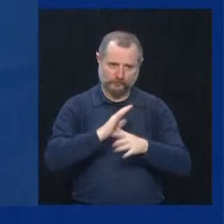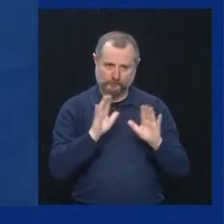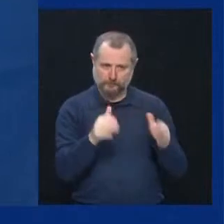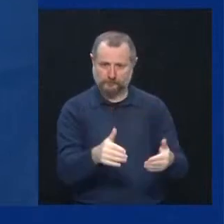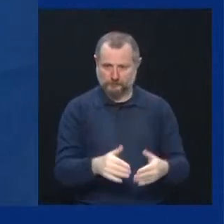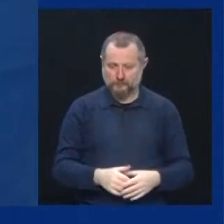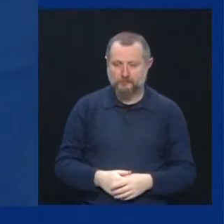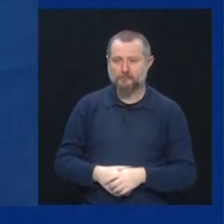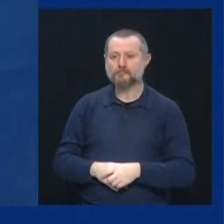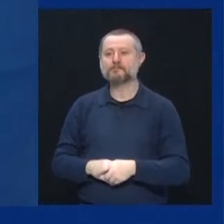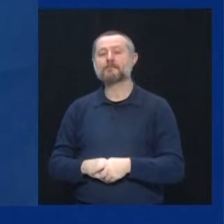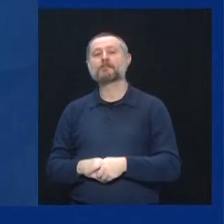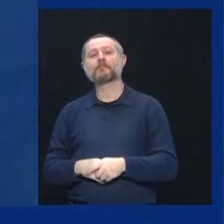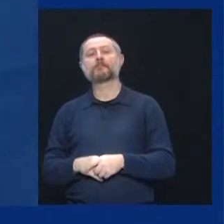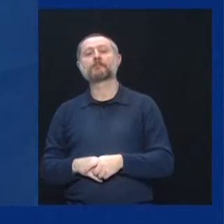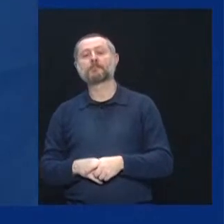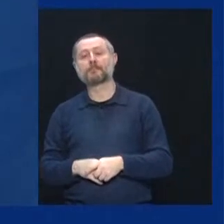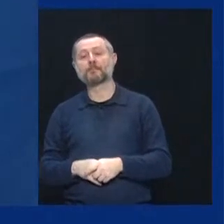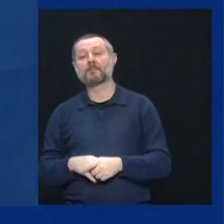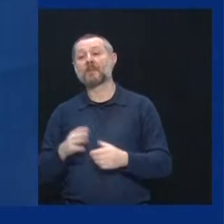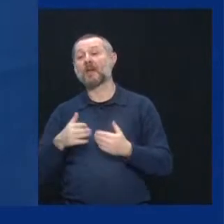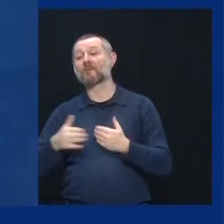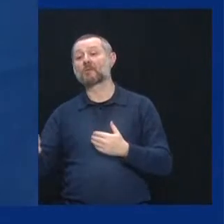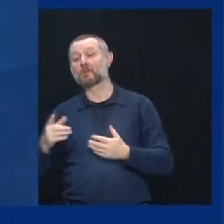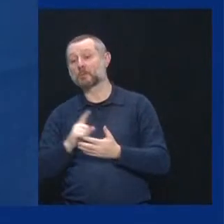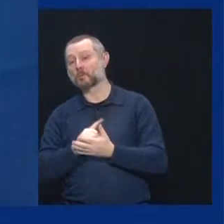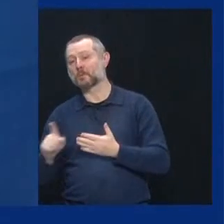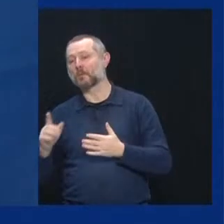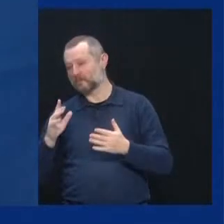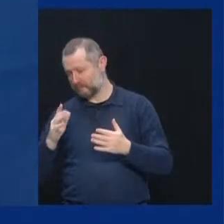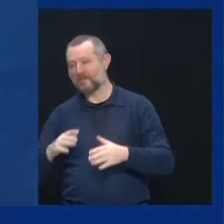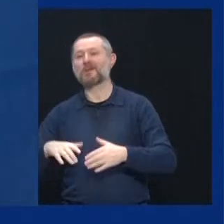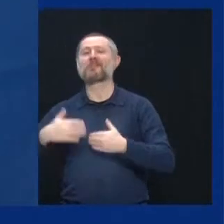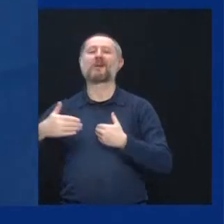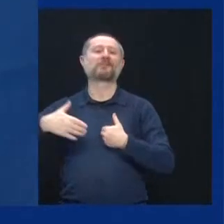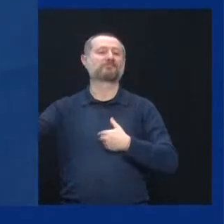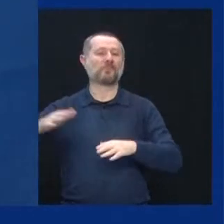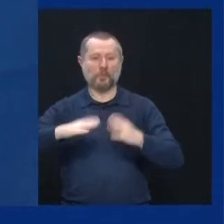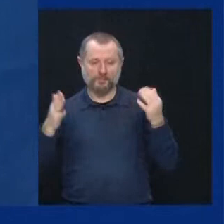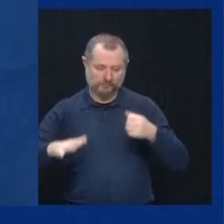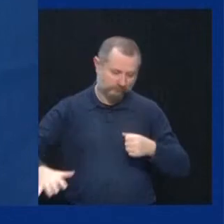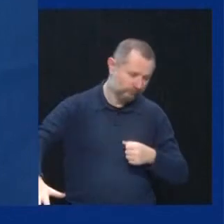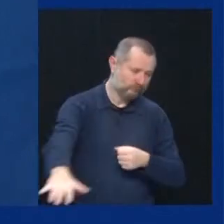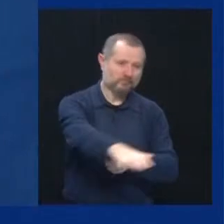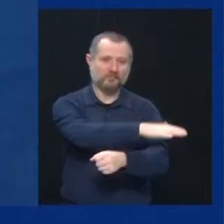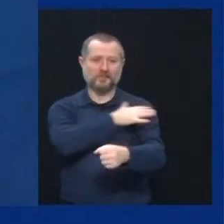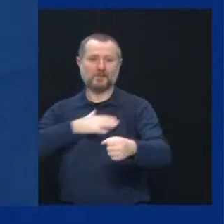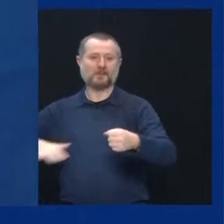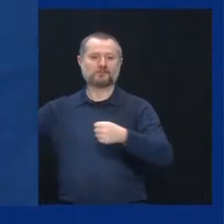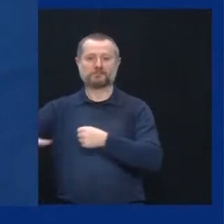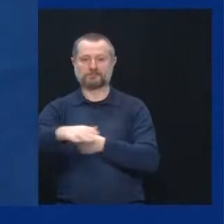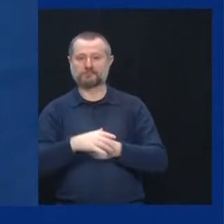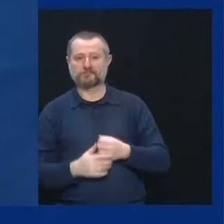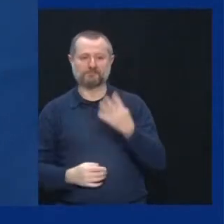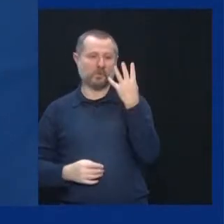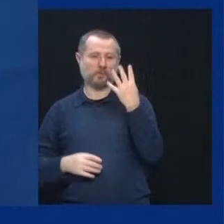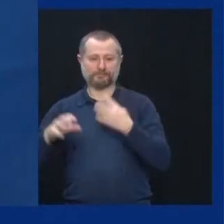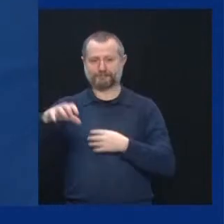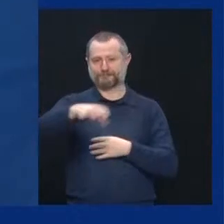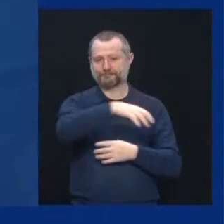appointments. Thereafter, the scheduling opens to all county residents, which will be March 3rd.